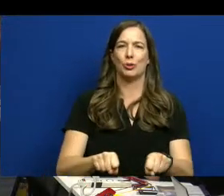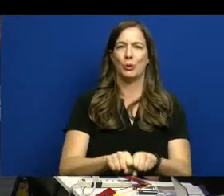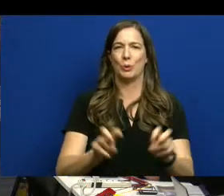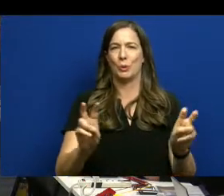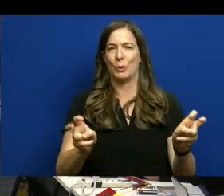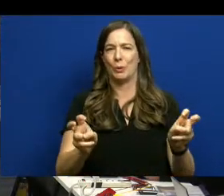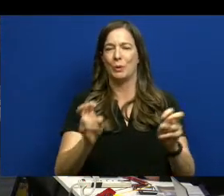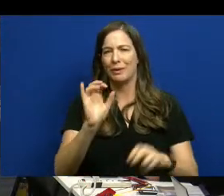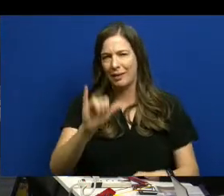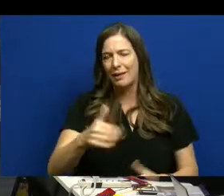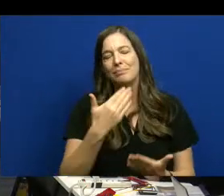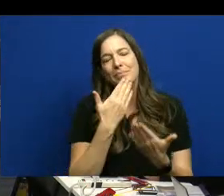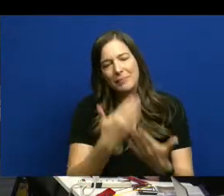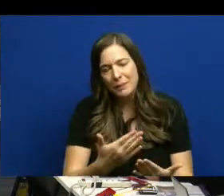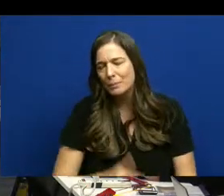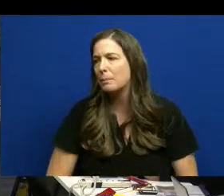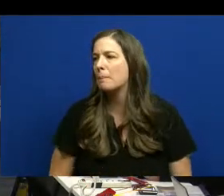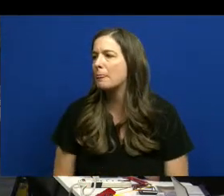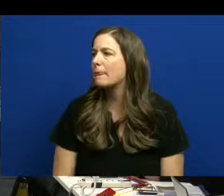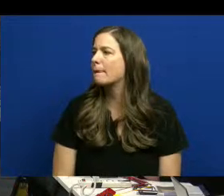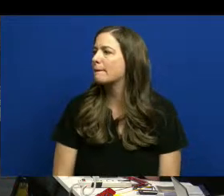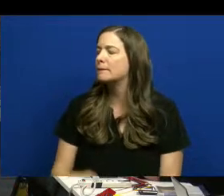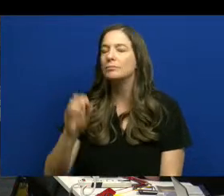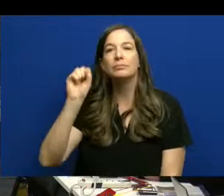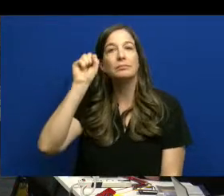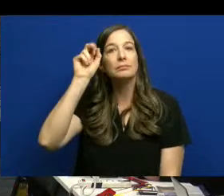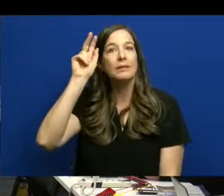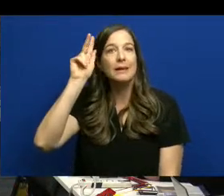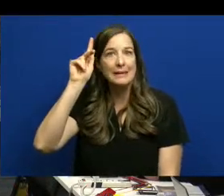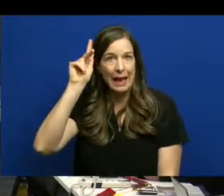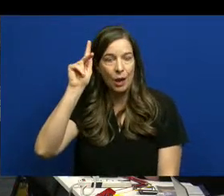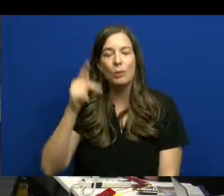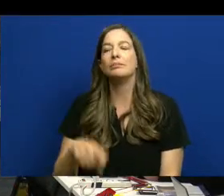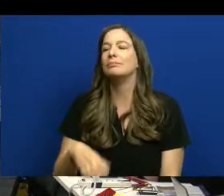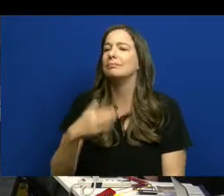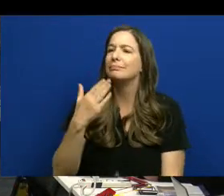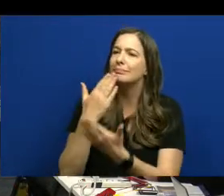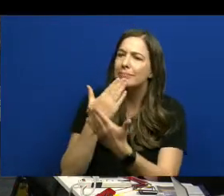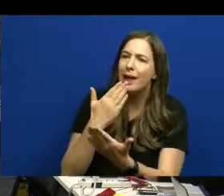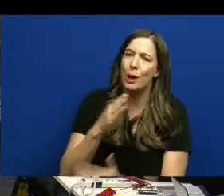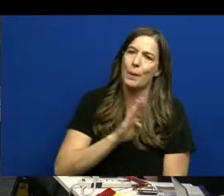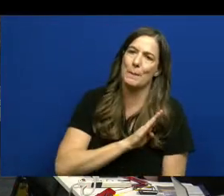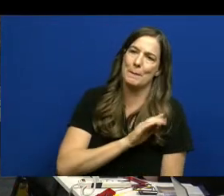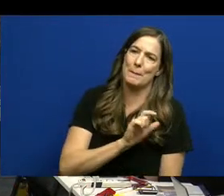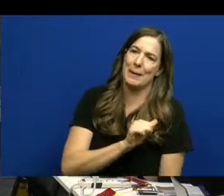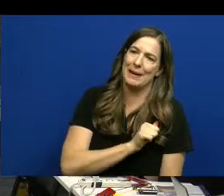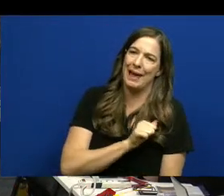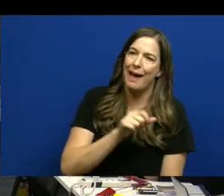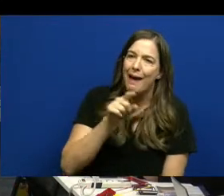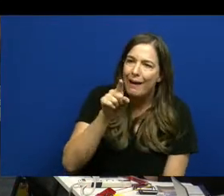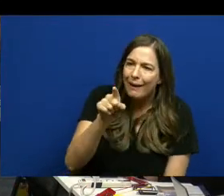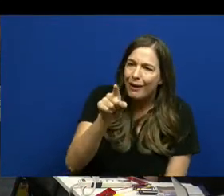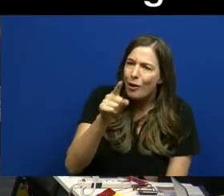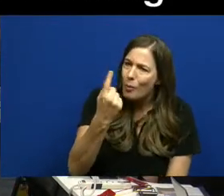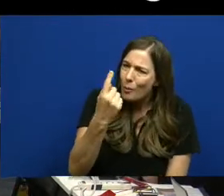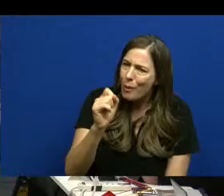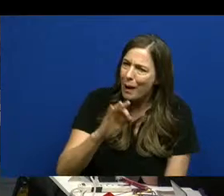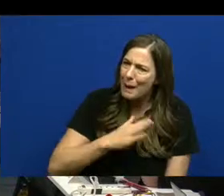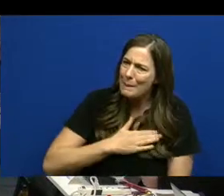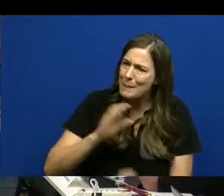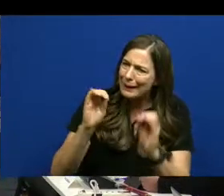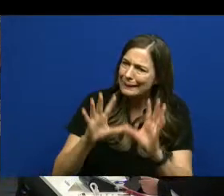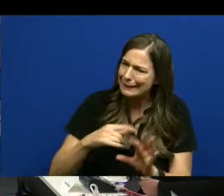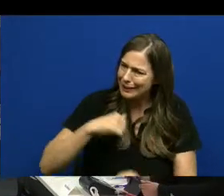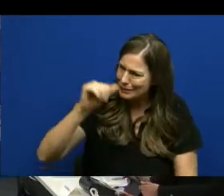This is Commissioner Cienko. Thank you, Benel, for sharing your thoughts. You were one of my teachers, so thank you for those